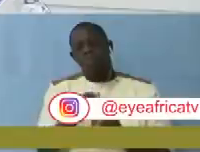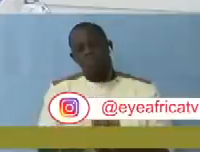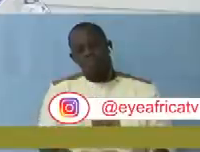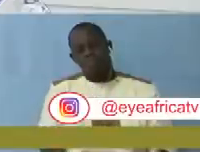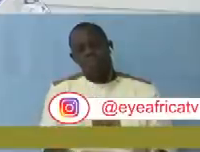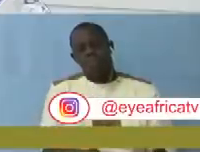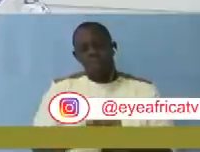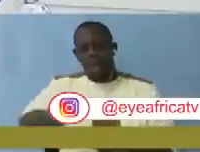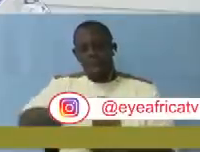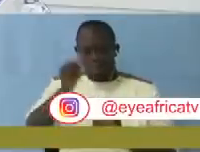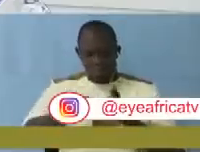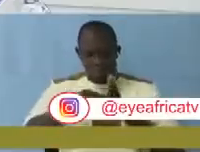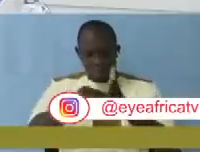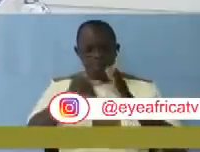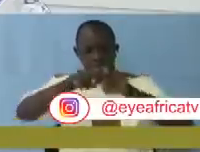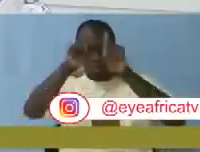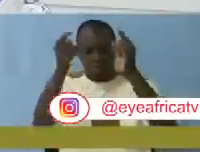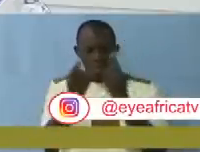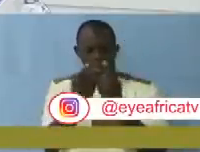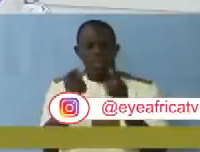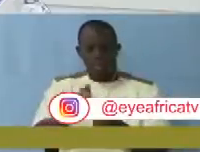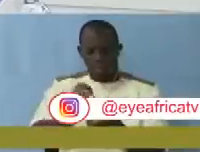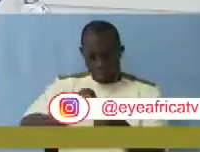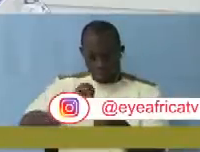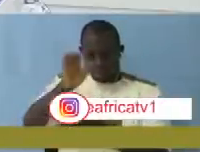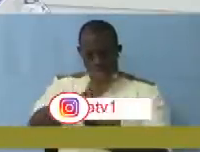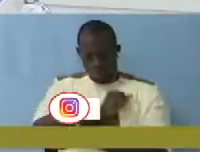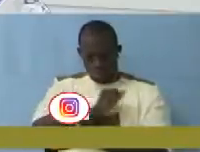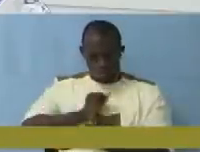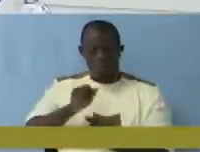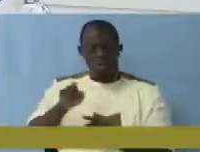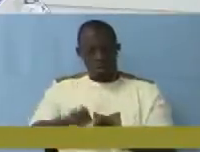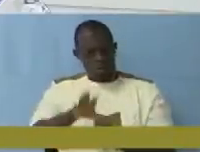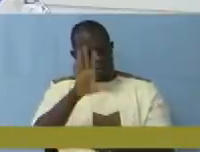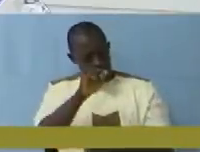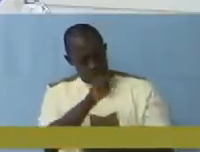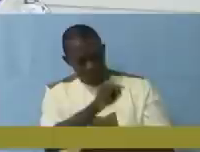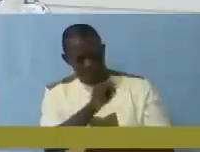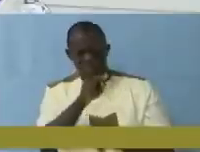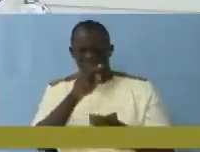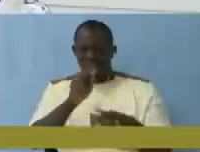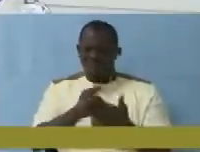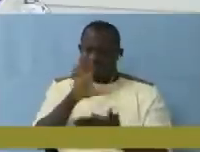And the Director General will instruct us, go into this, go into that. Director